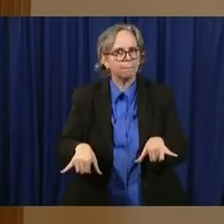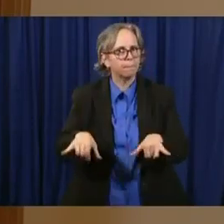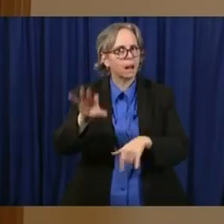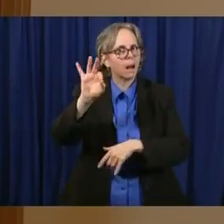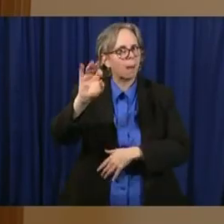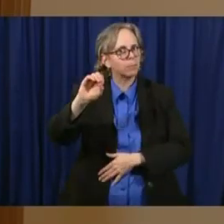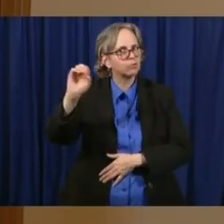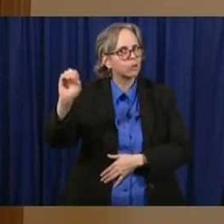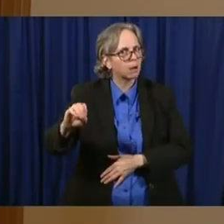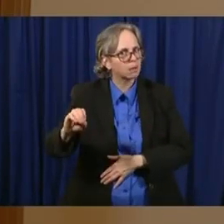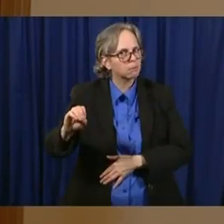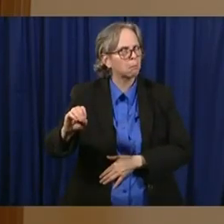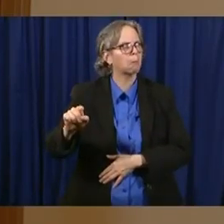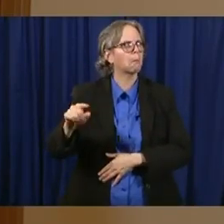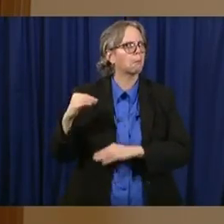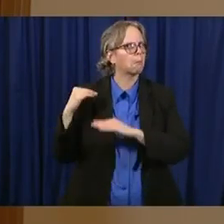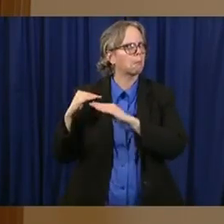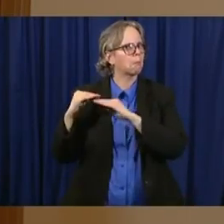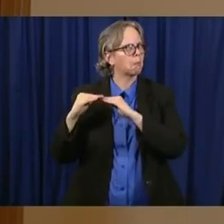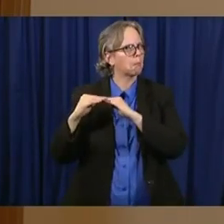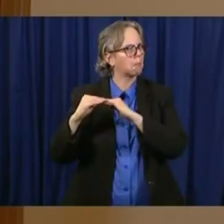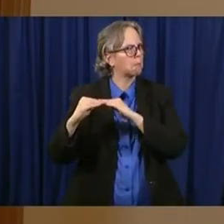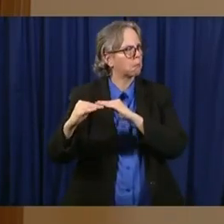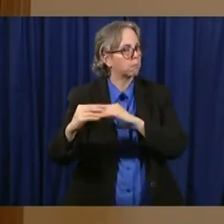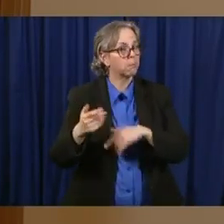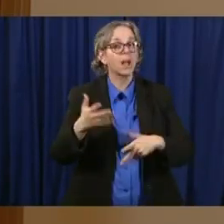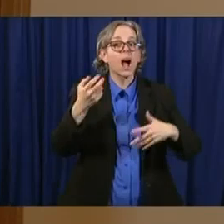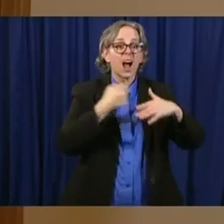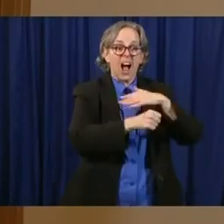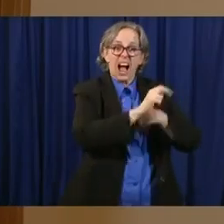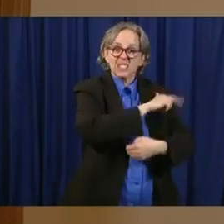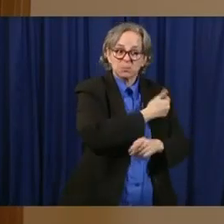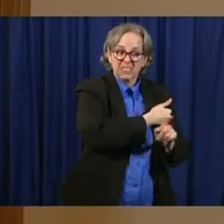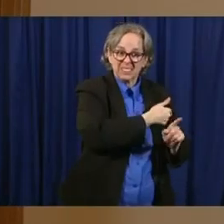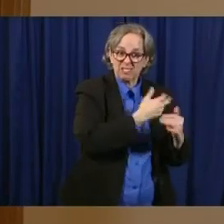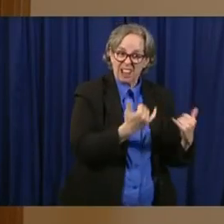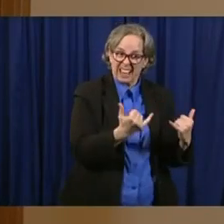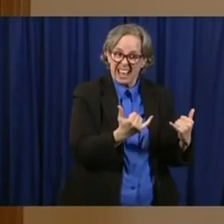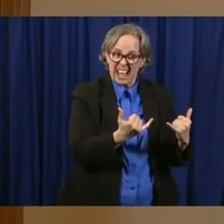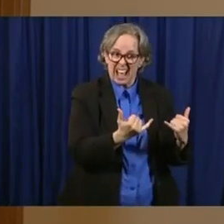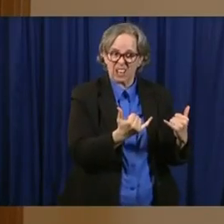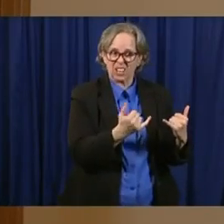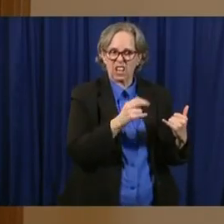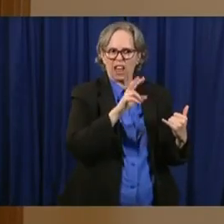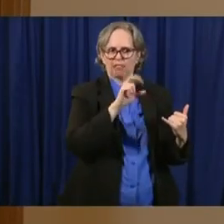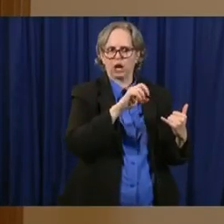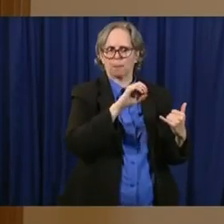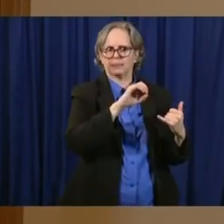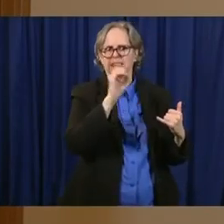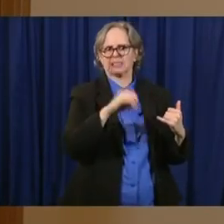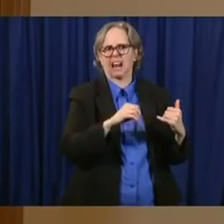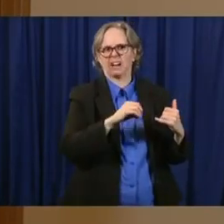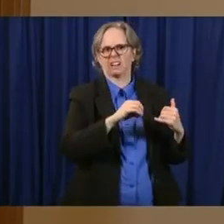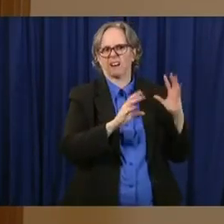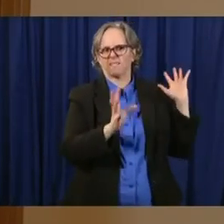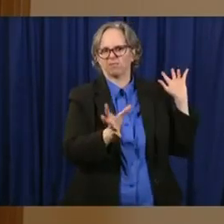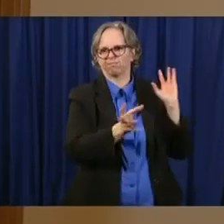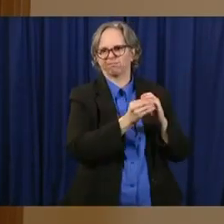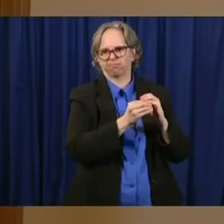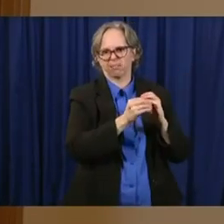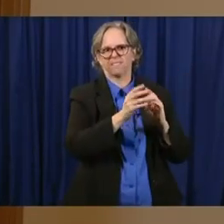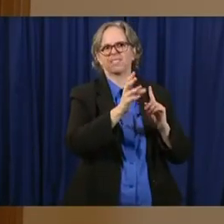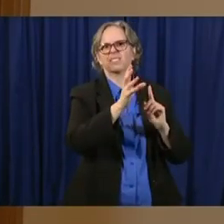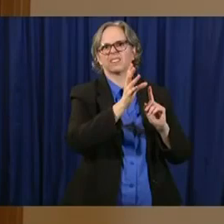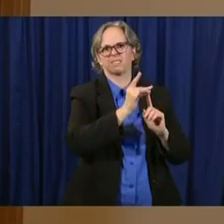Our hospitalizations right now are 30% of our cases because we know we're testing the sickest.